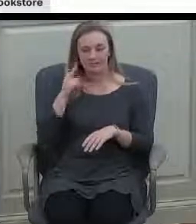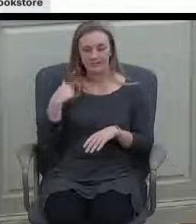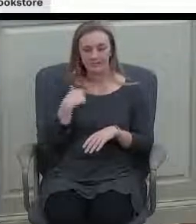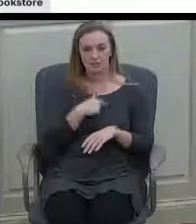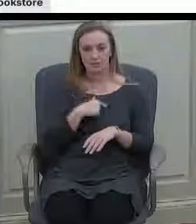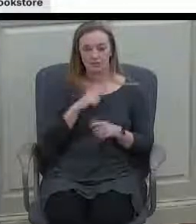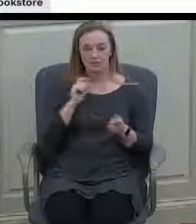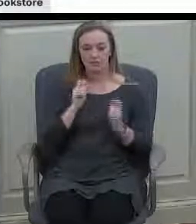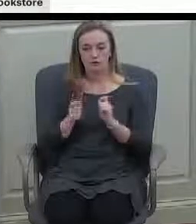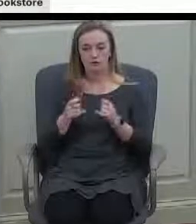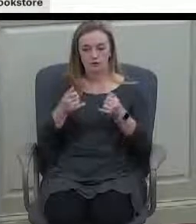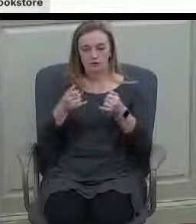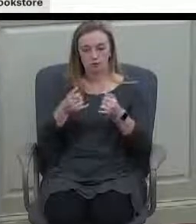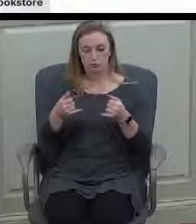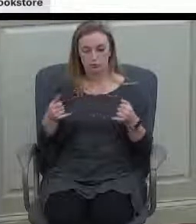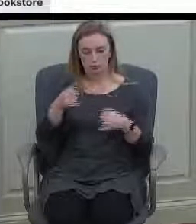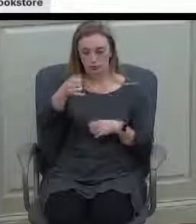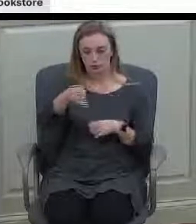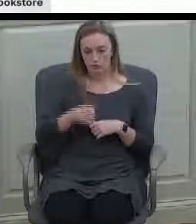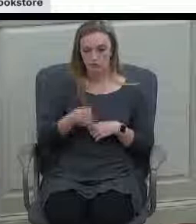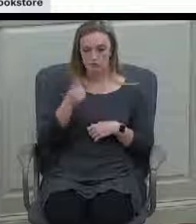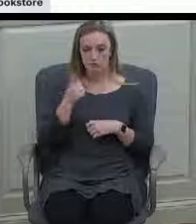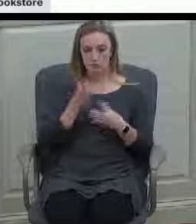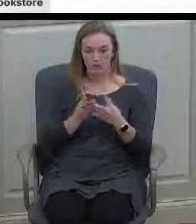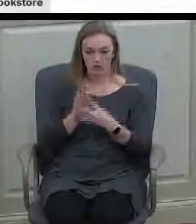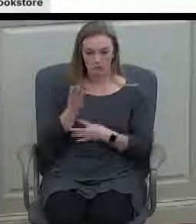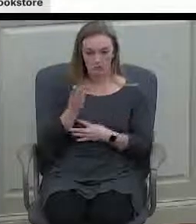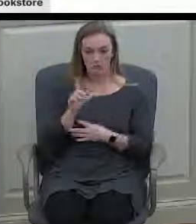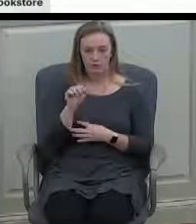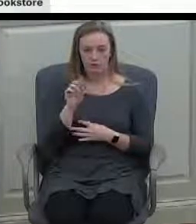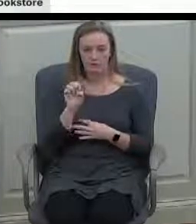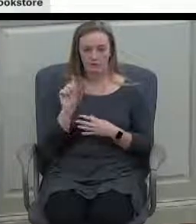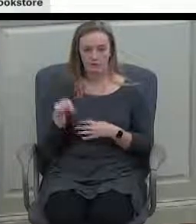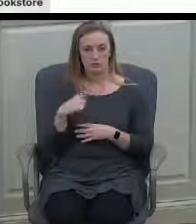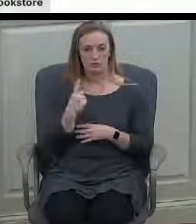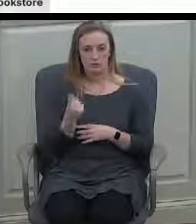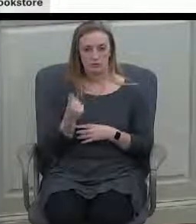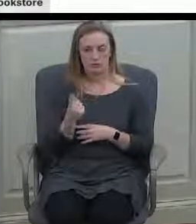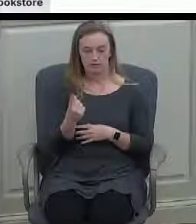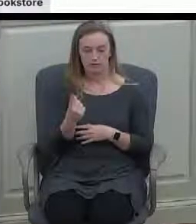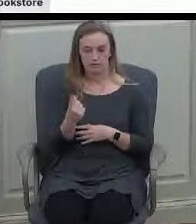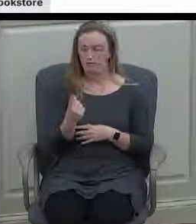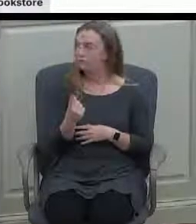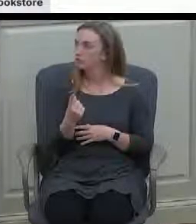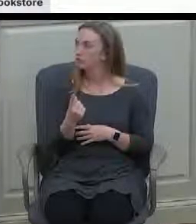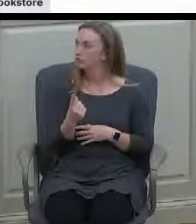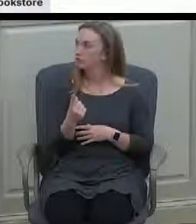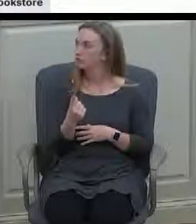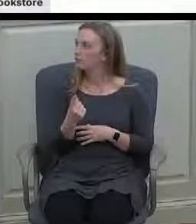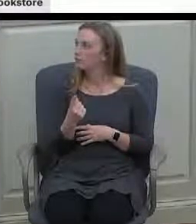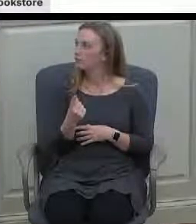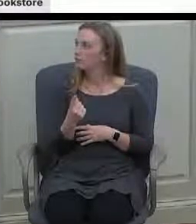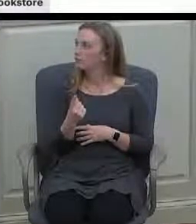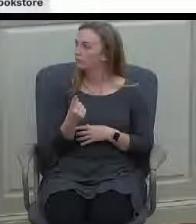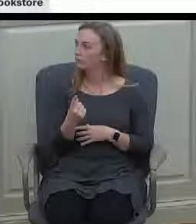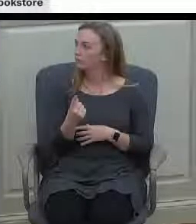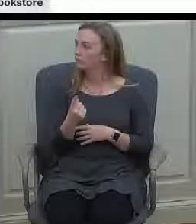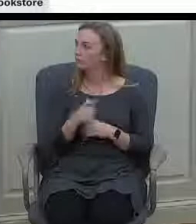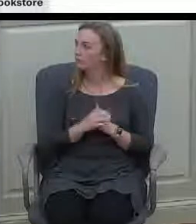the lanes for only 1 through lane down through the single lane below Main